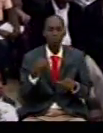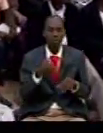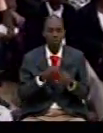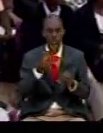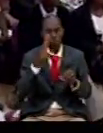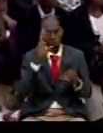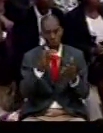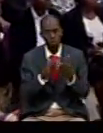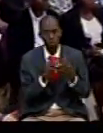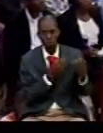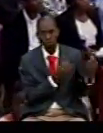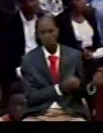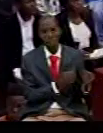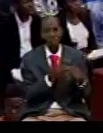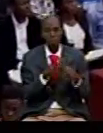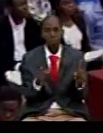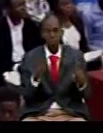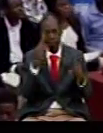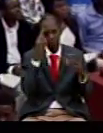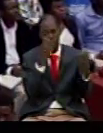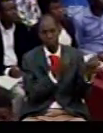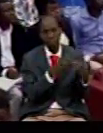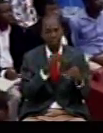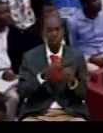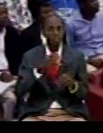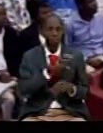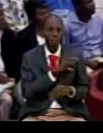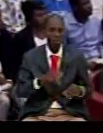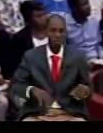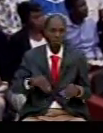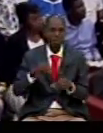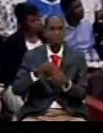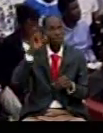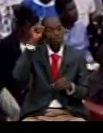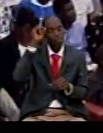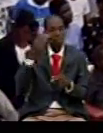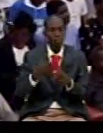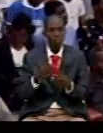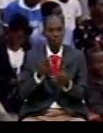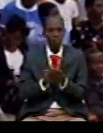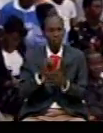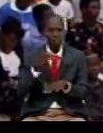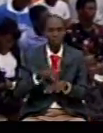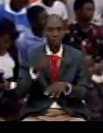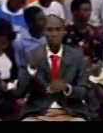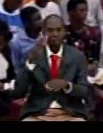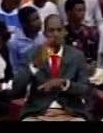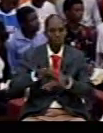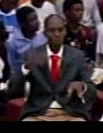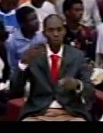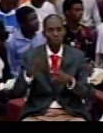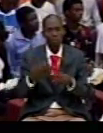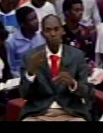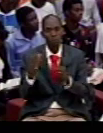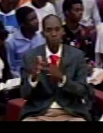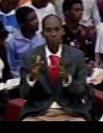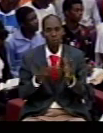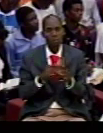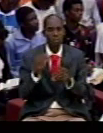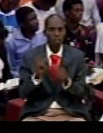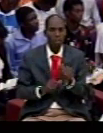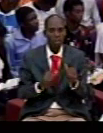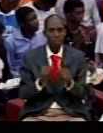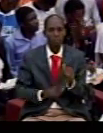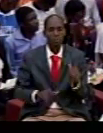yourself, faith in Christ, faith in his name, that at the mention of the name of Jesus, every